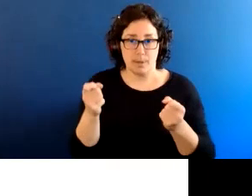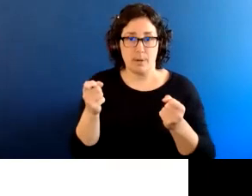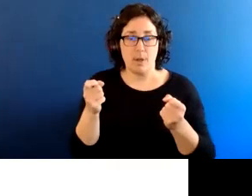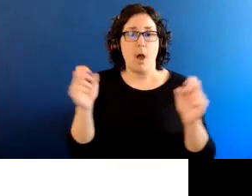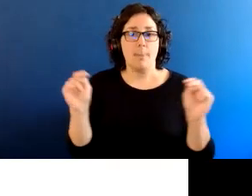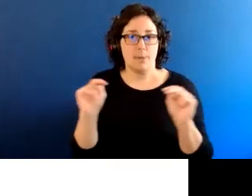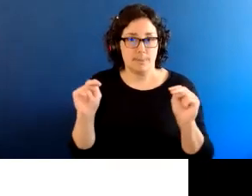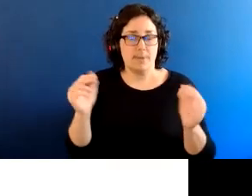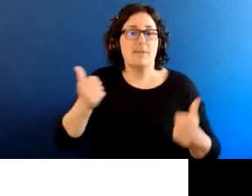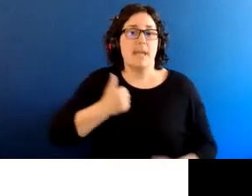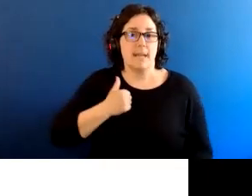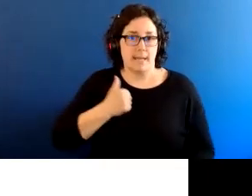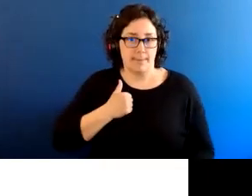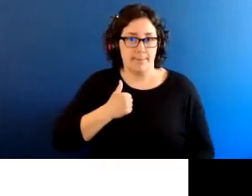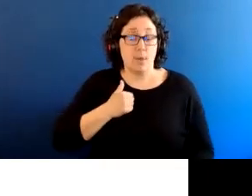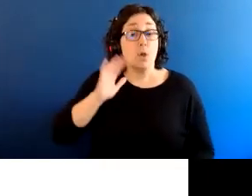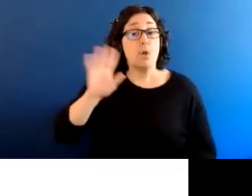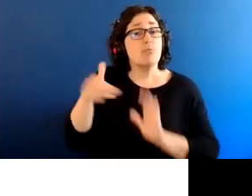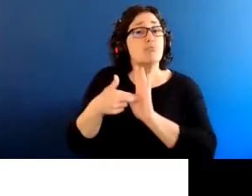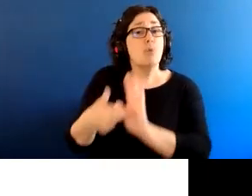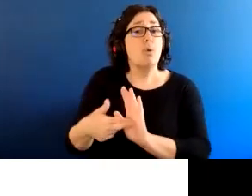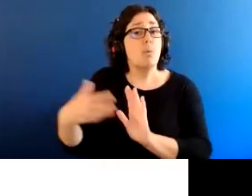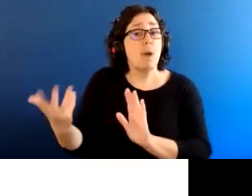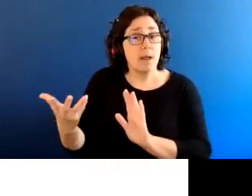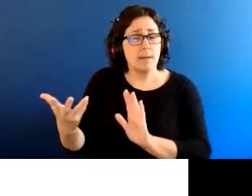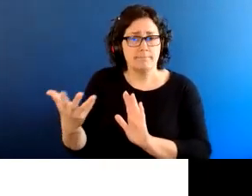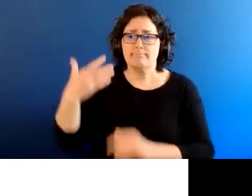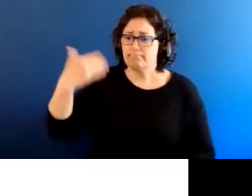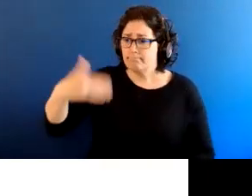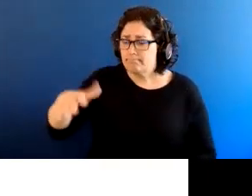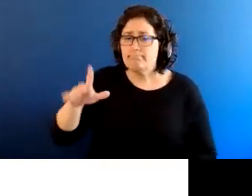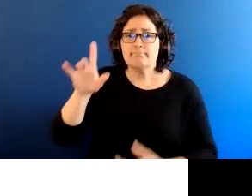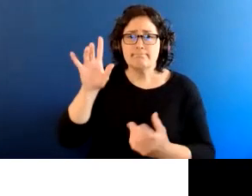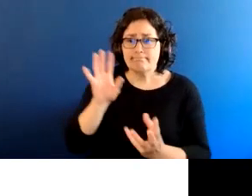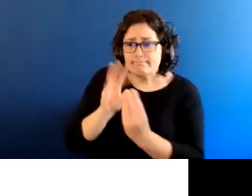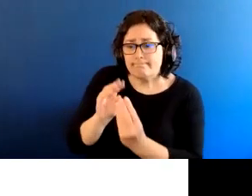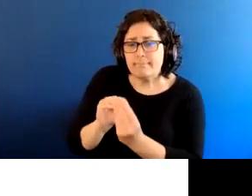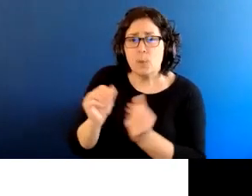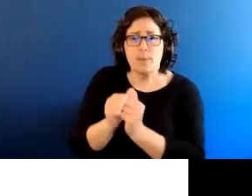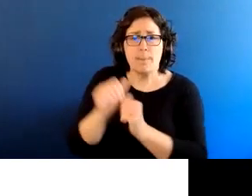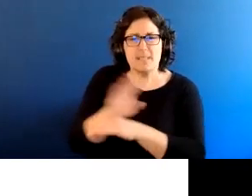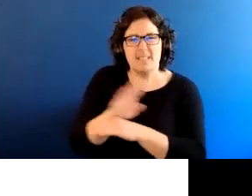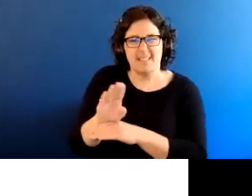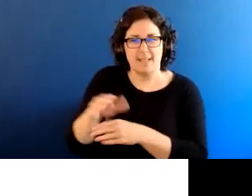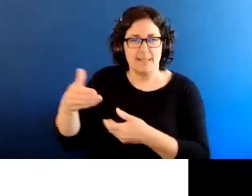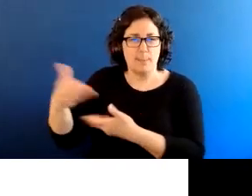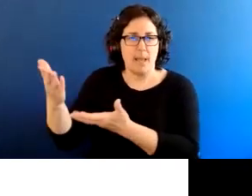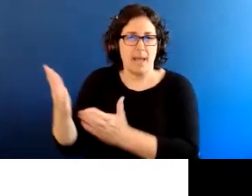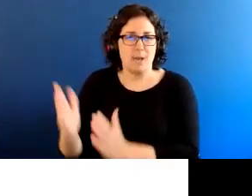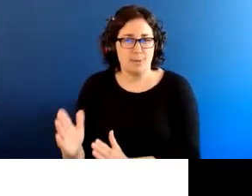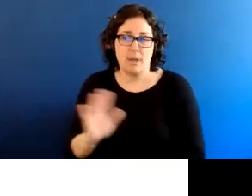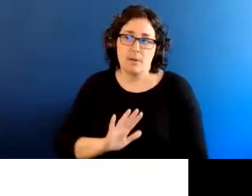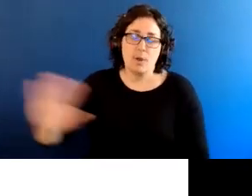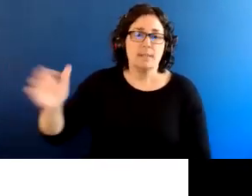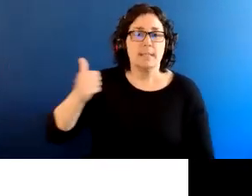Ombudsman of Canada. In her role, she regularly meets with businesses, they call them suppliers, across